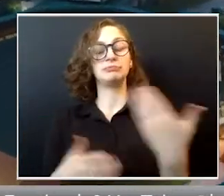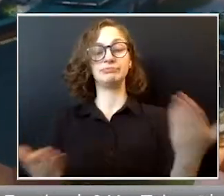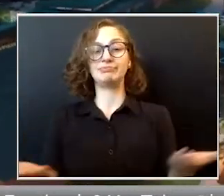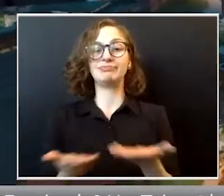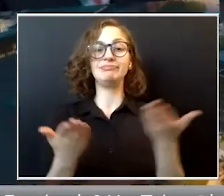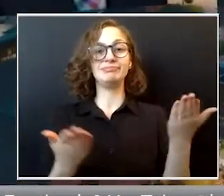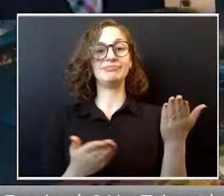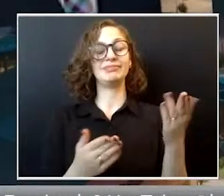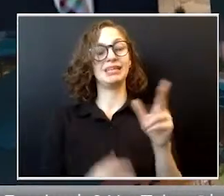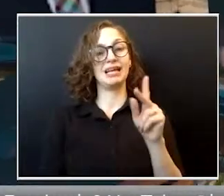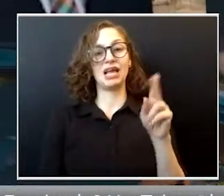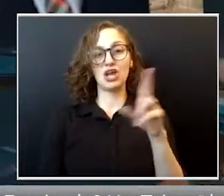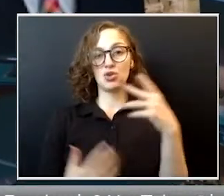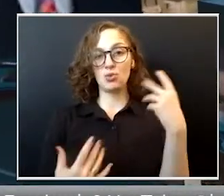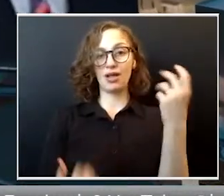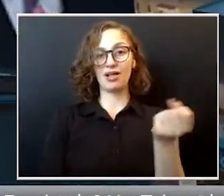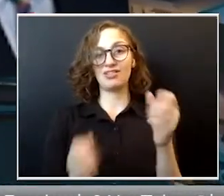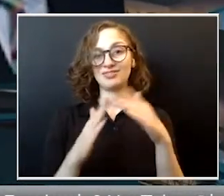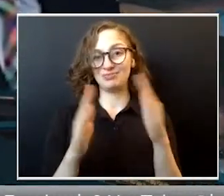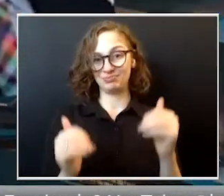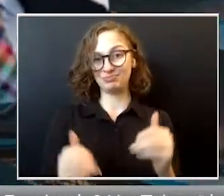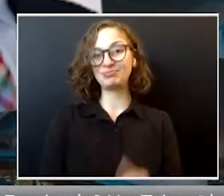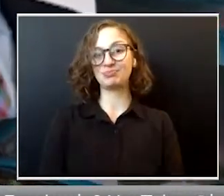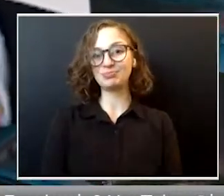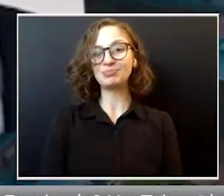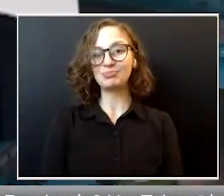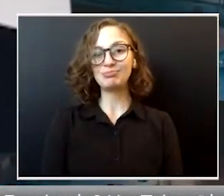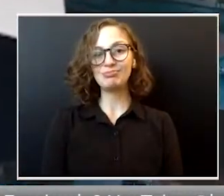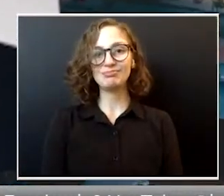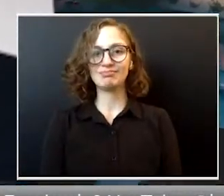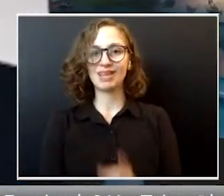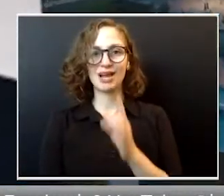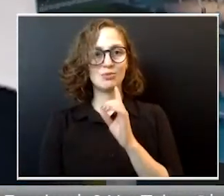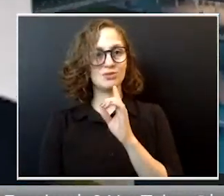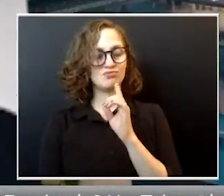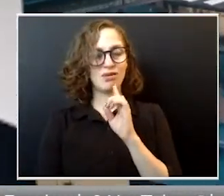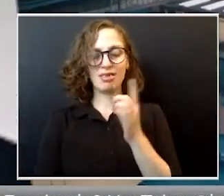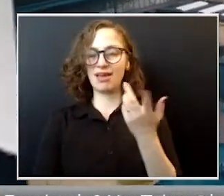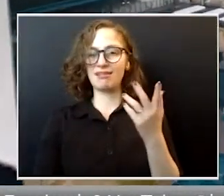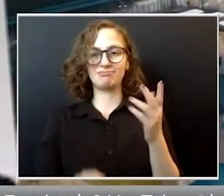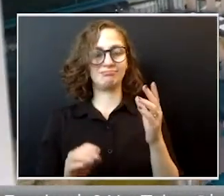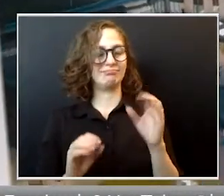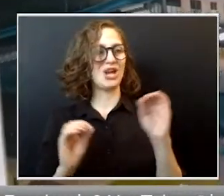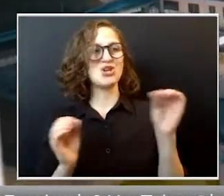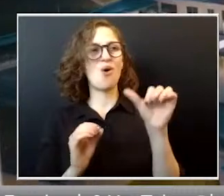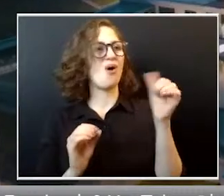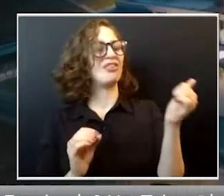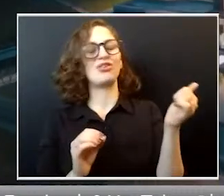Health System. There was really no other career path at that point that would have made me happy.